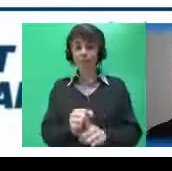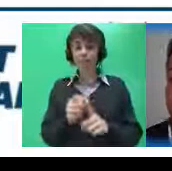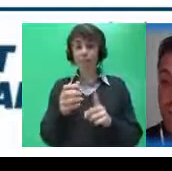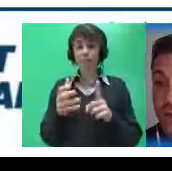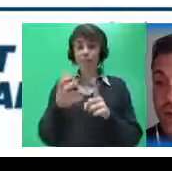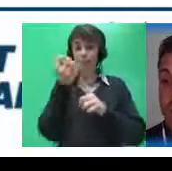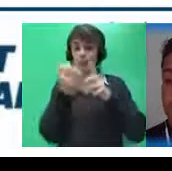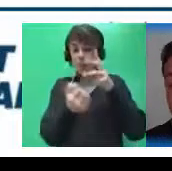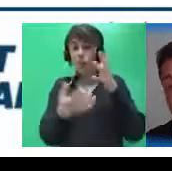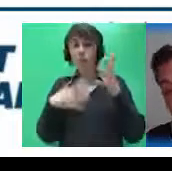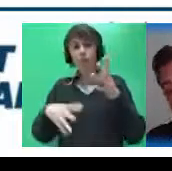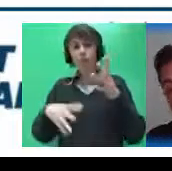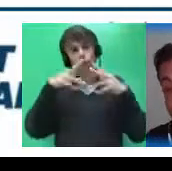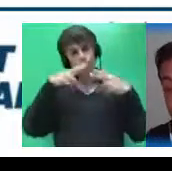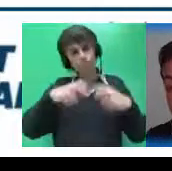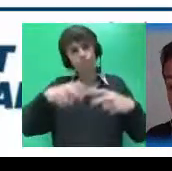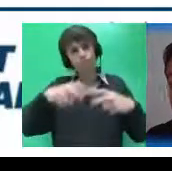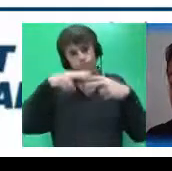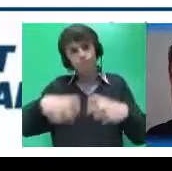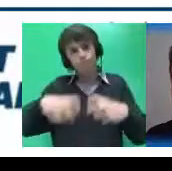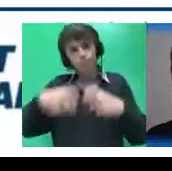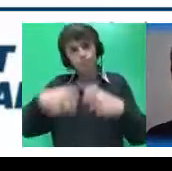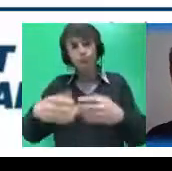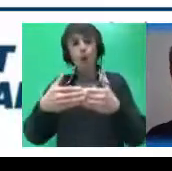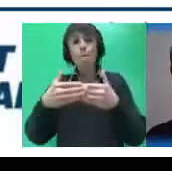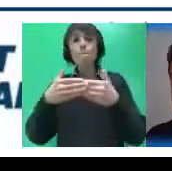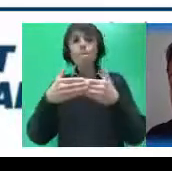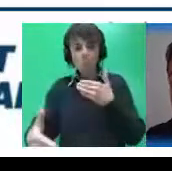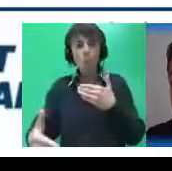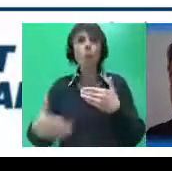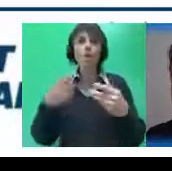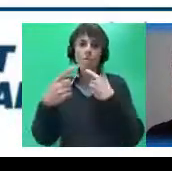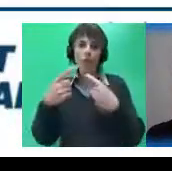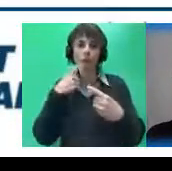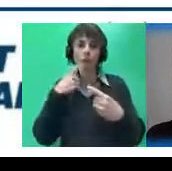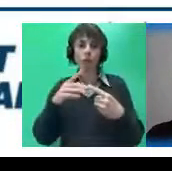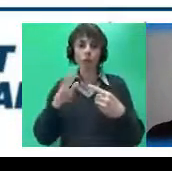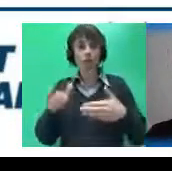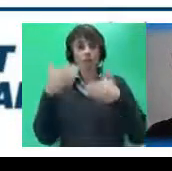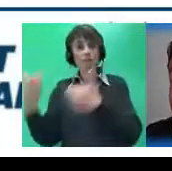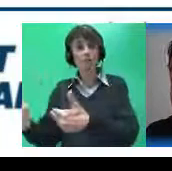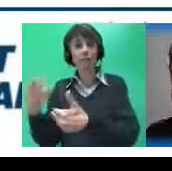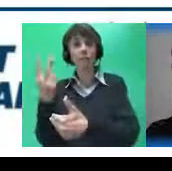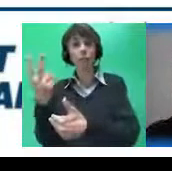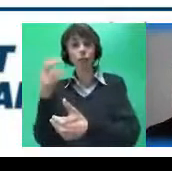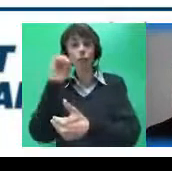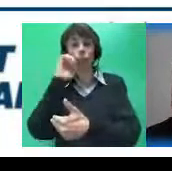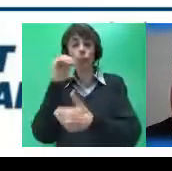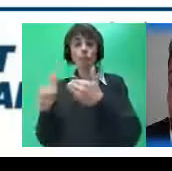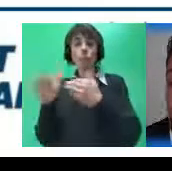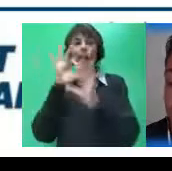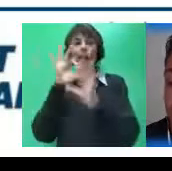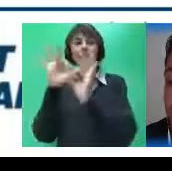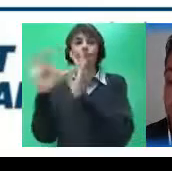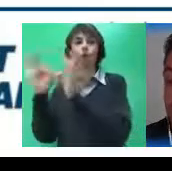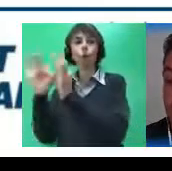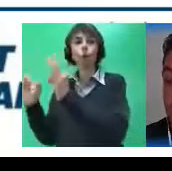And phase two is going into more in-depth qualitative interviews with a range of partners. And then ideally, there will be a set